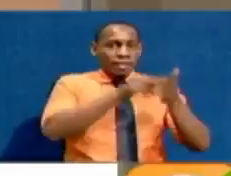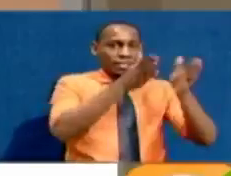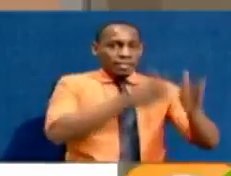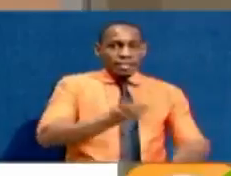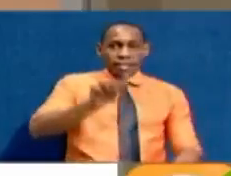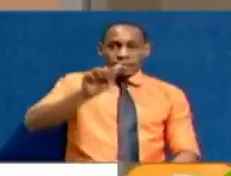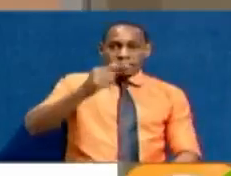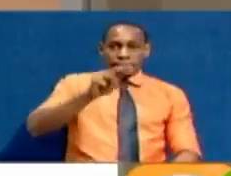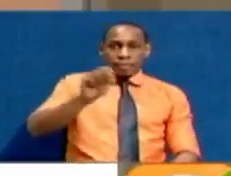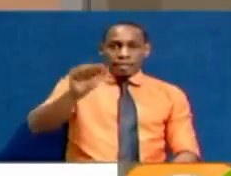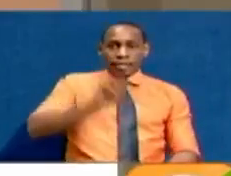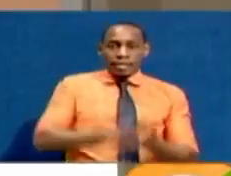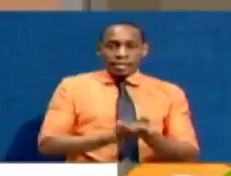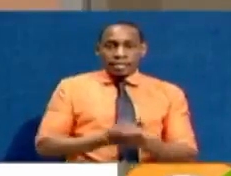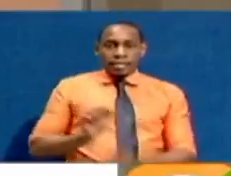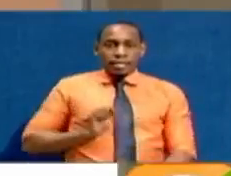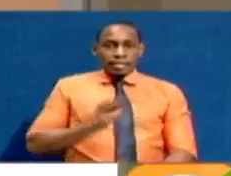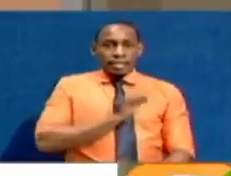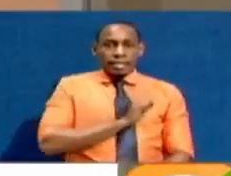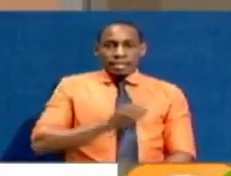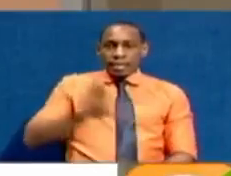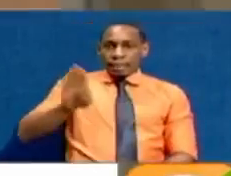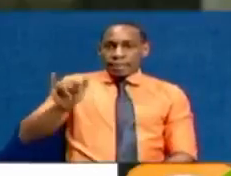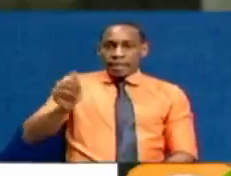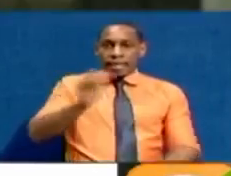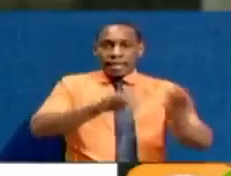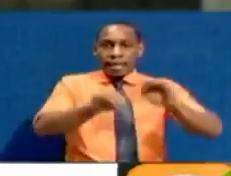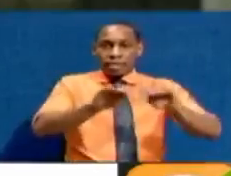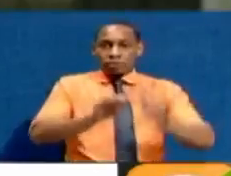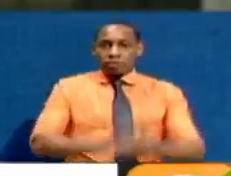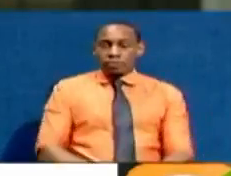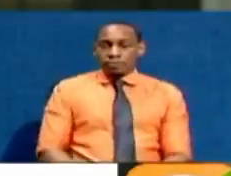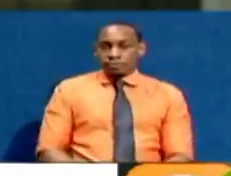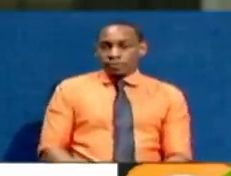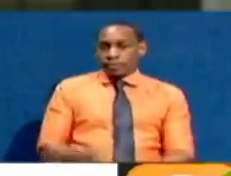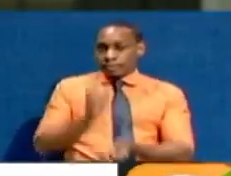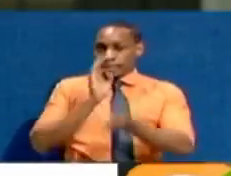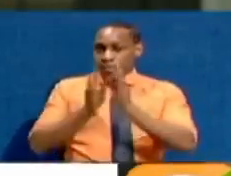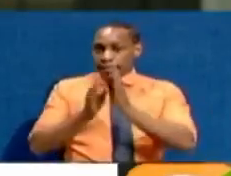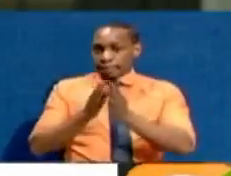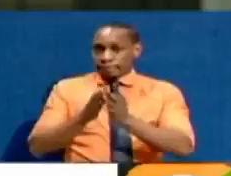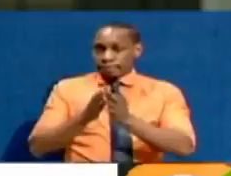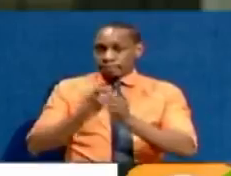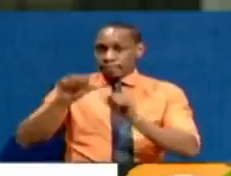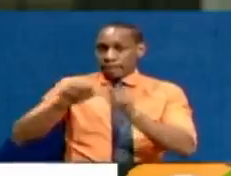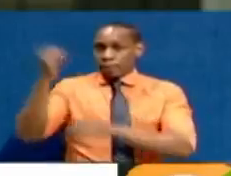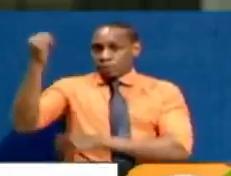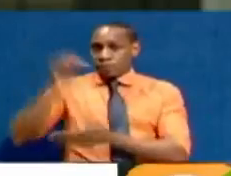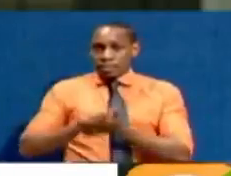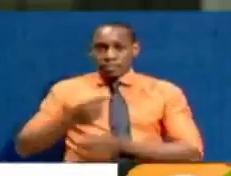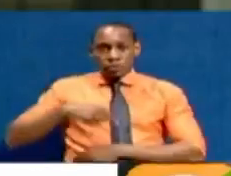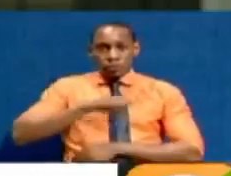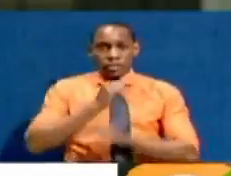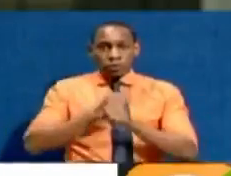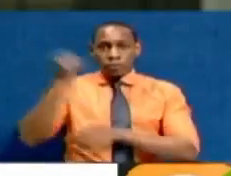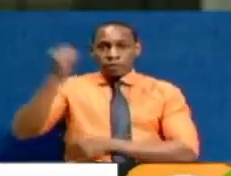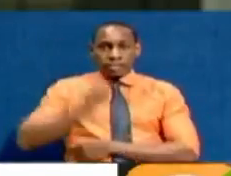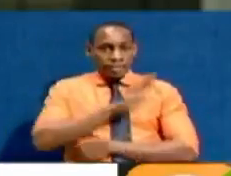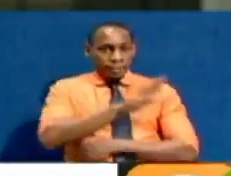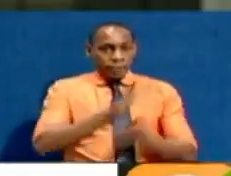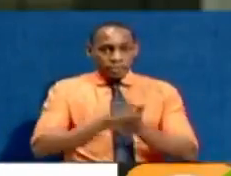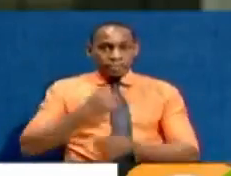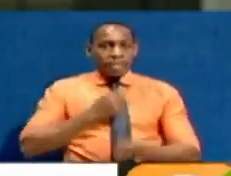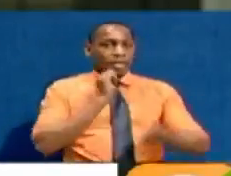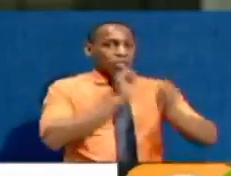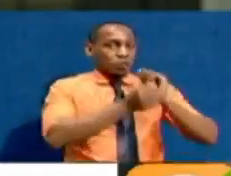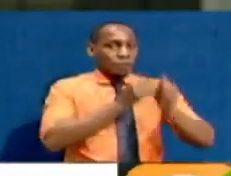Kavindu in the senatorial by-election. If it is about politics, let us do politics, me and you, and